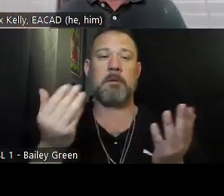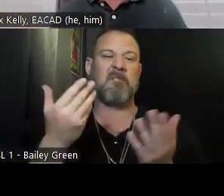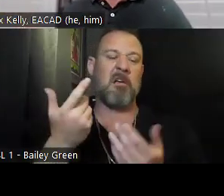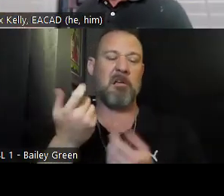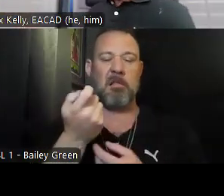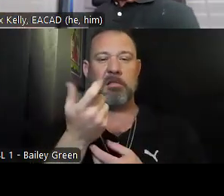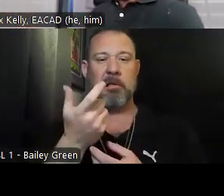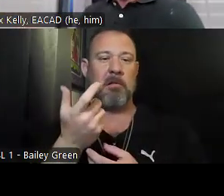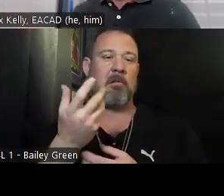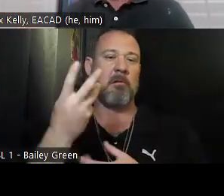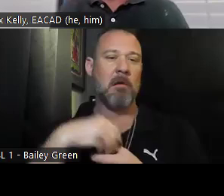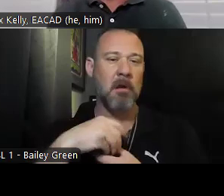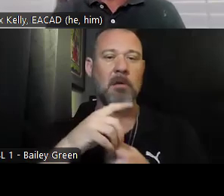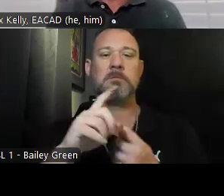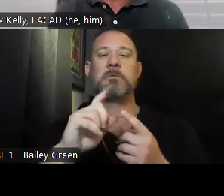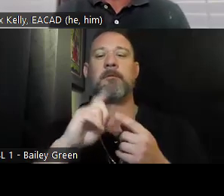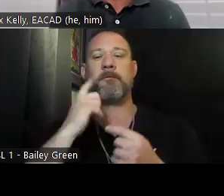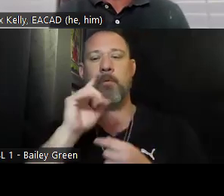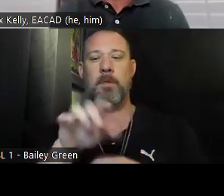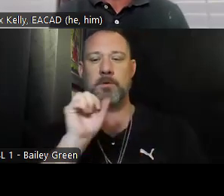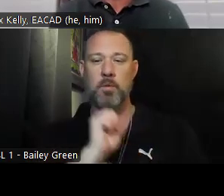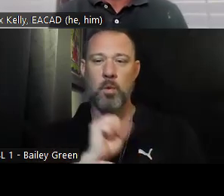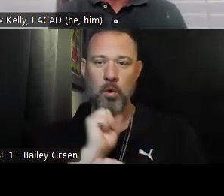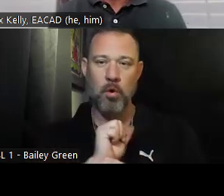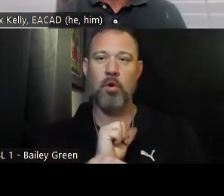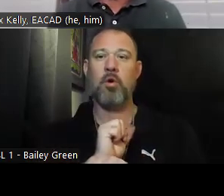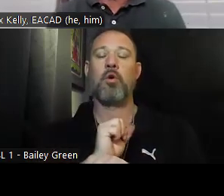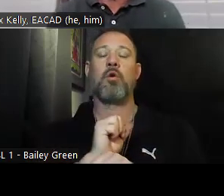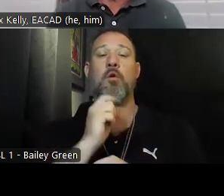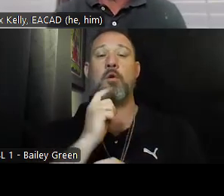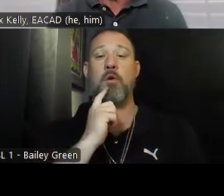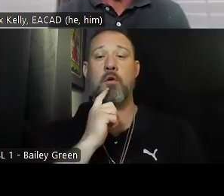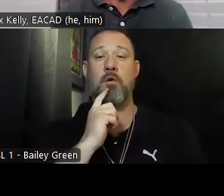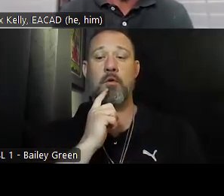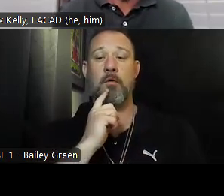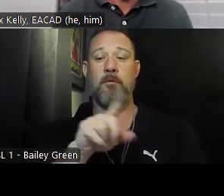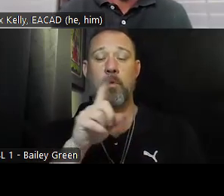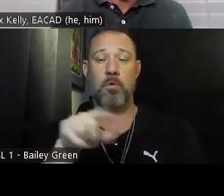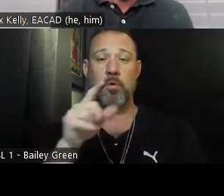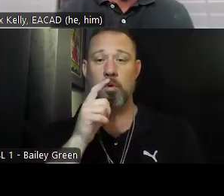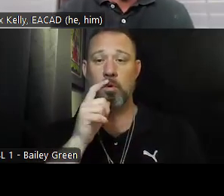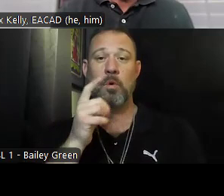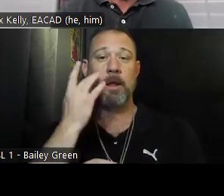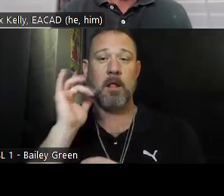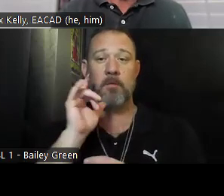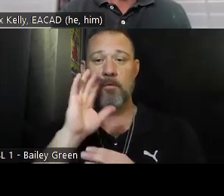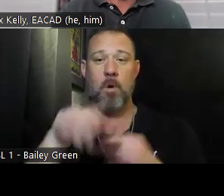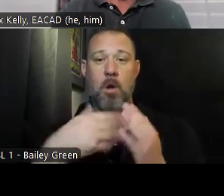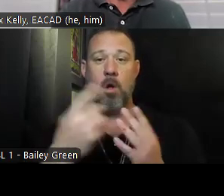context for this work. For those of you who were at our California for All